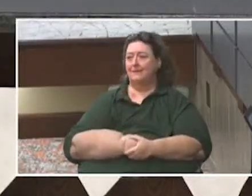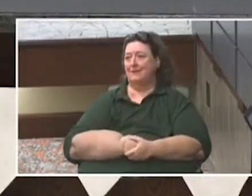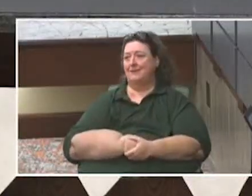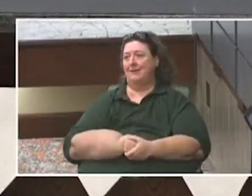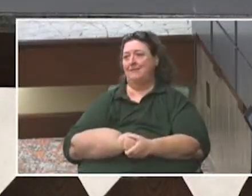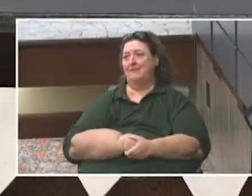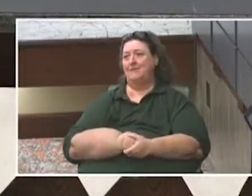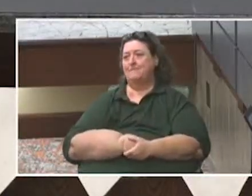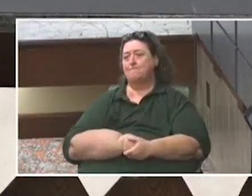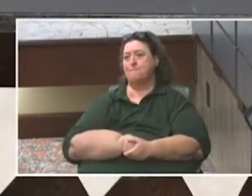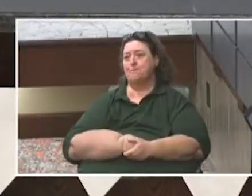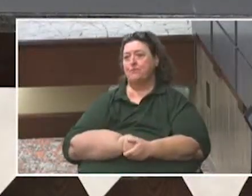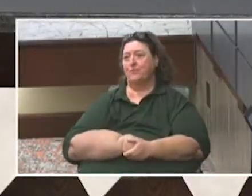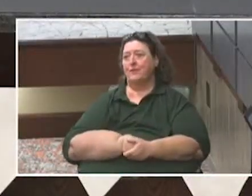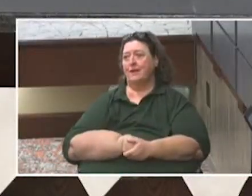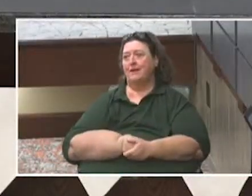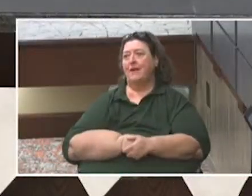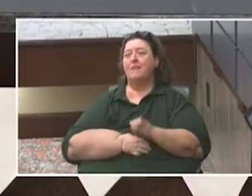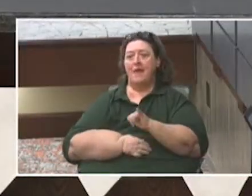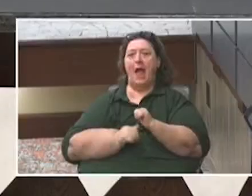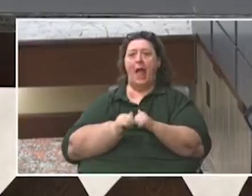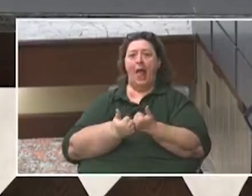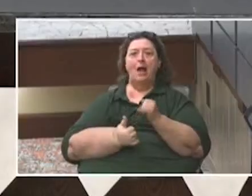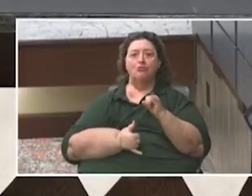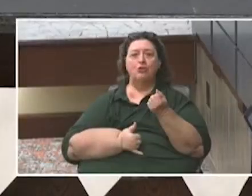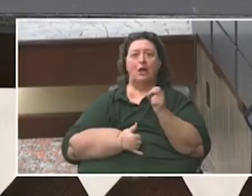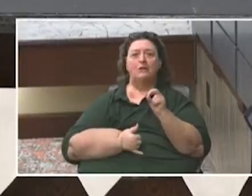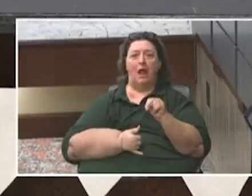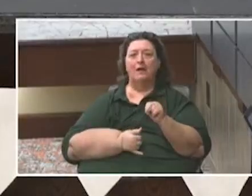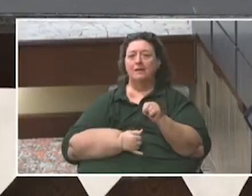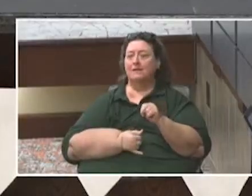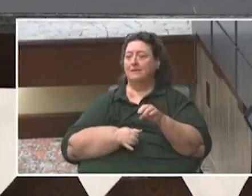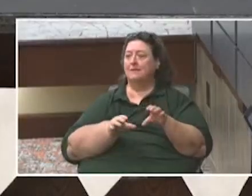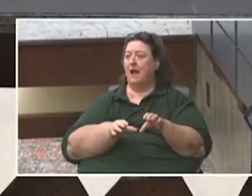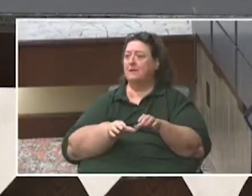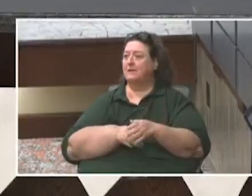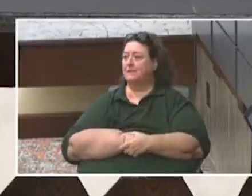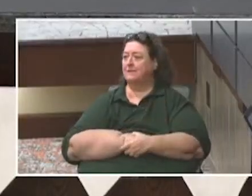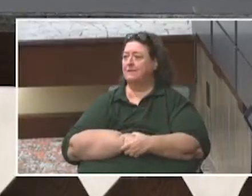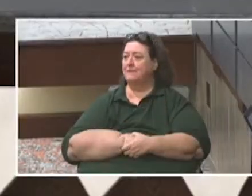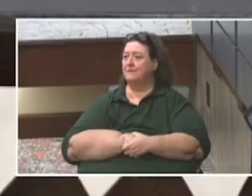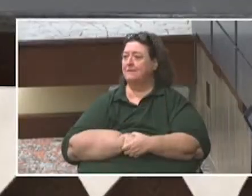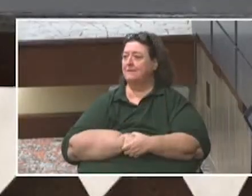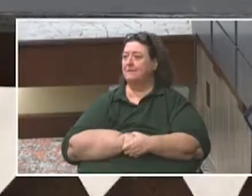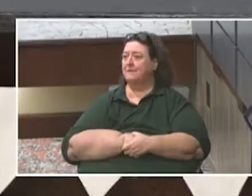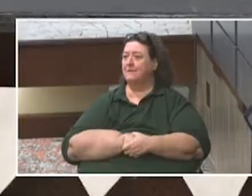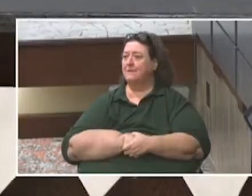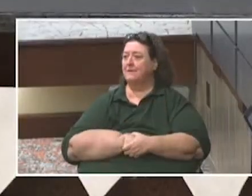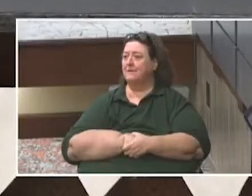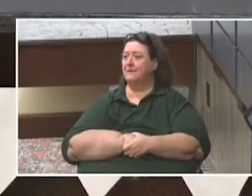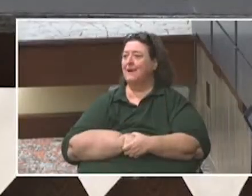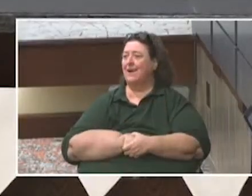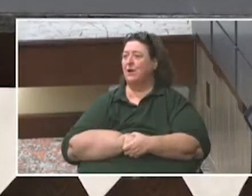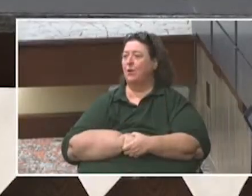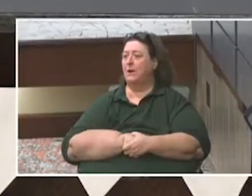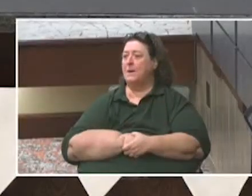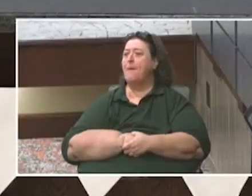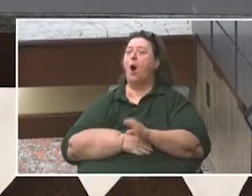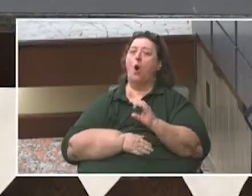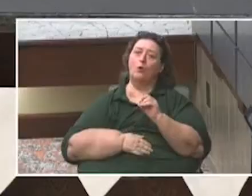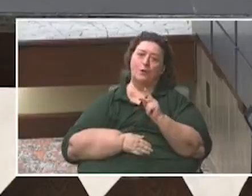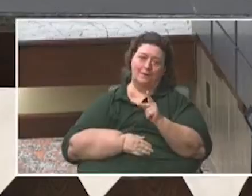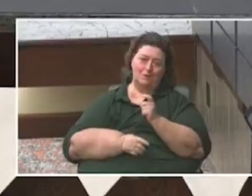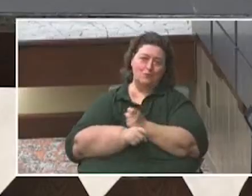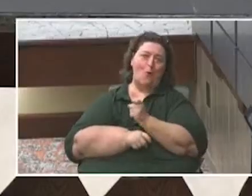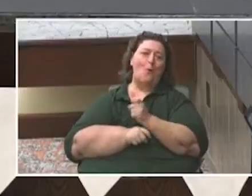I think I saw Jason doze off a couple times. Yeah. But I do want to say,